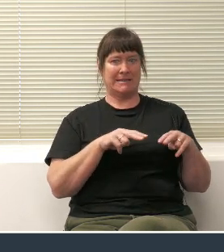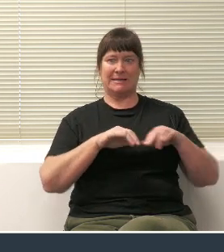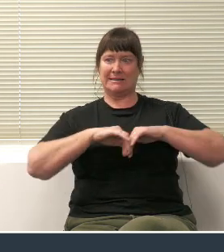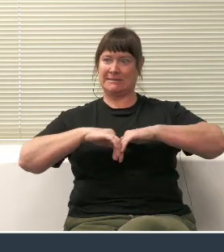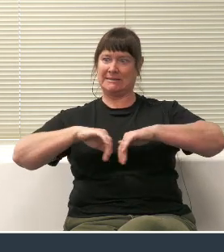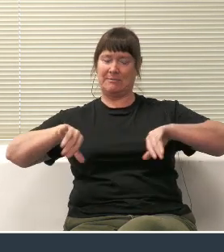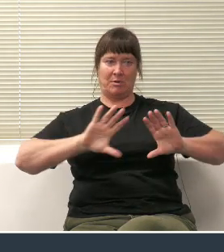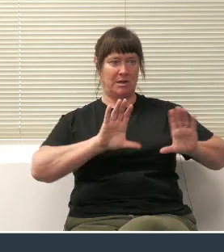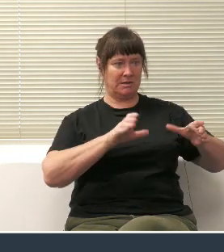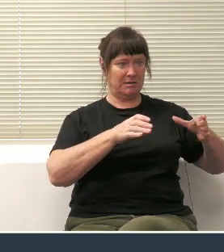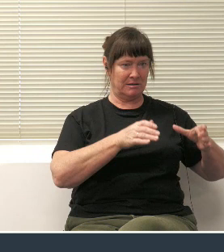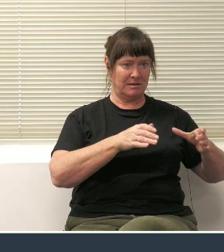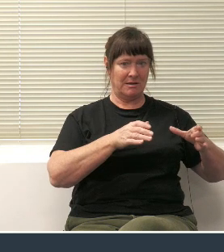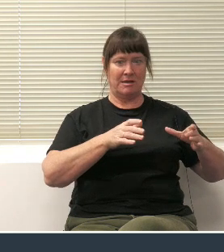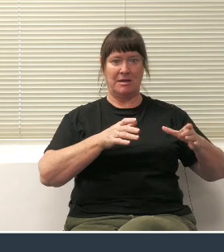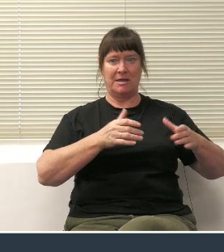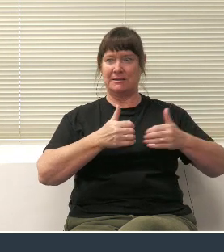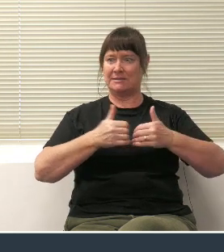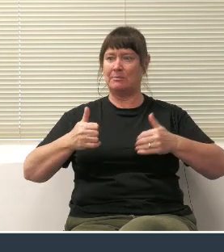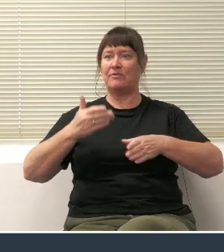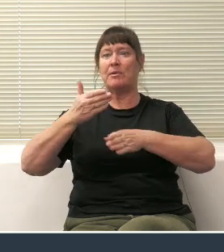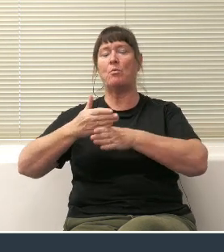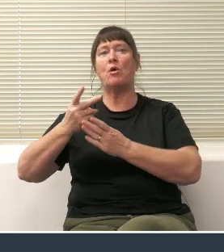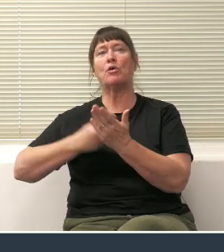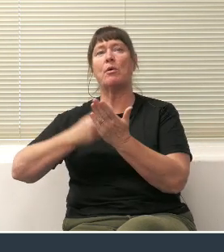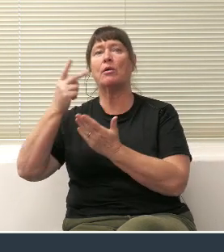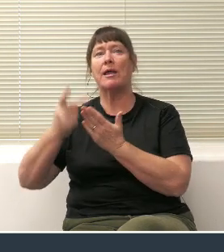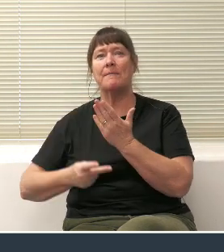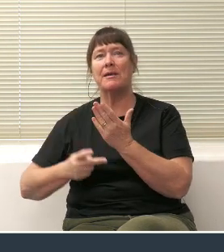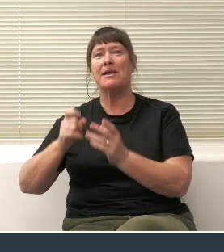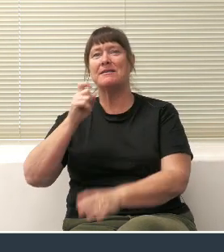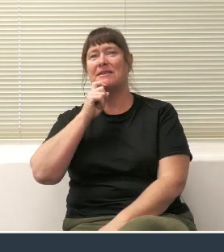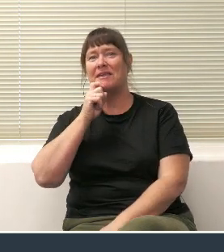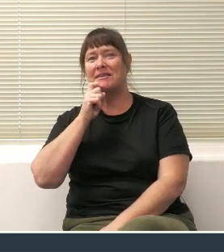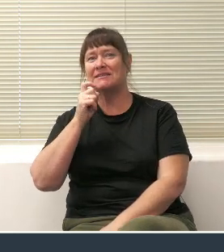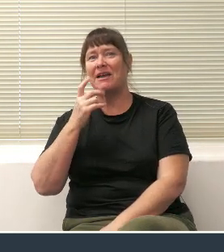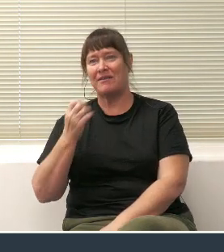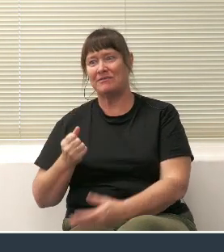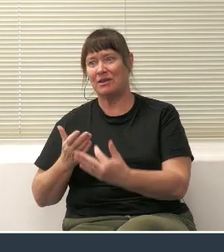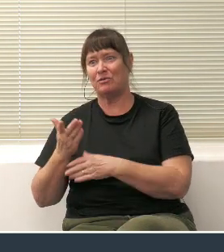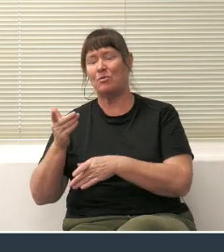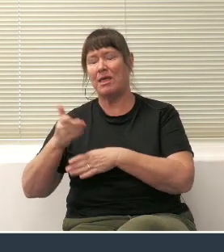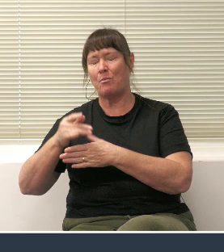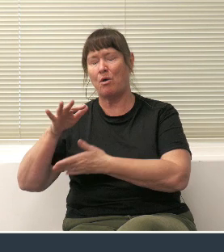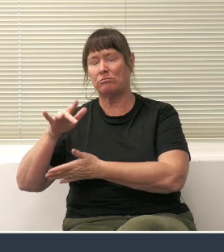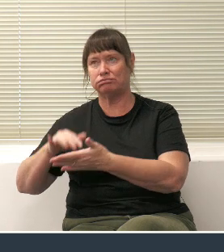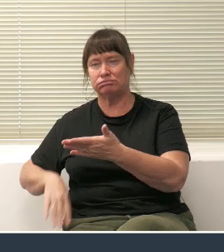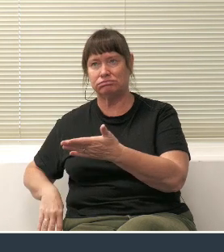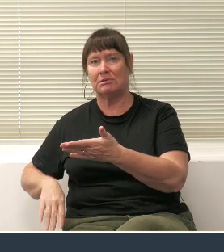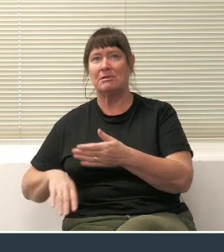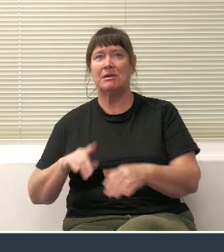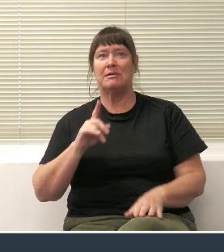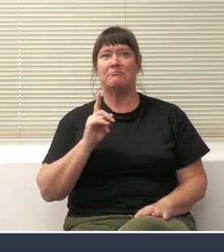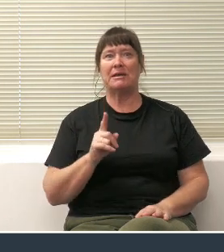from the work program that our staff have to get through.